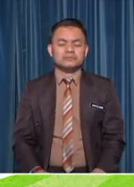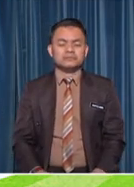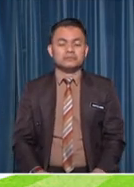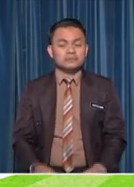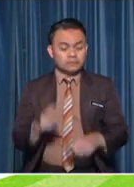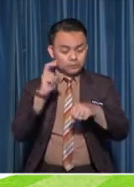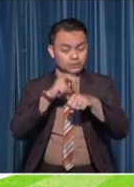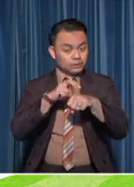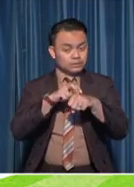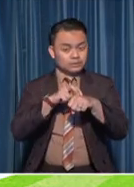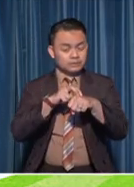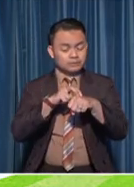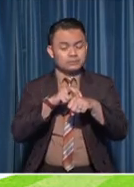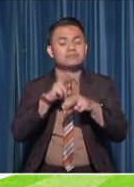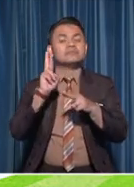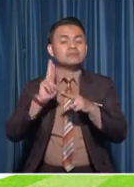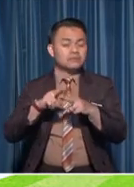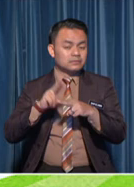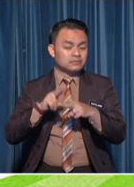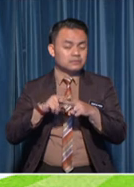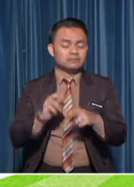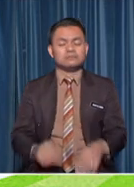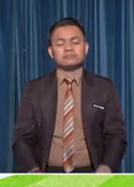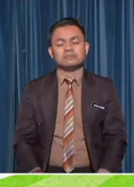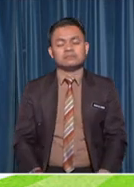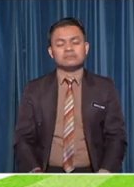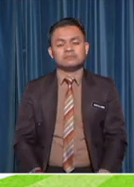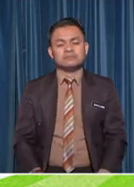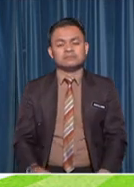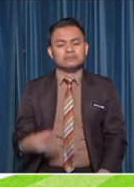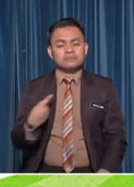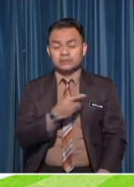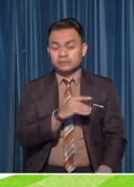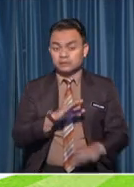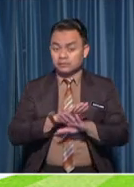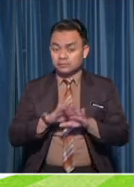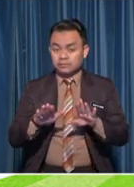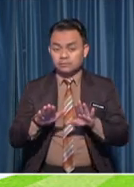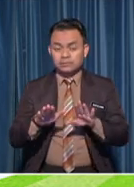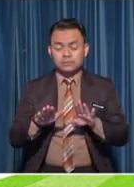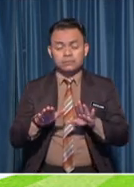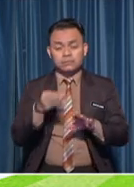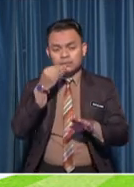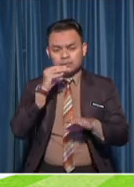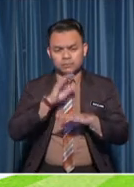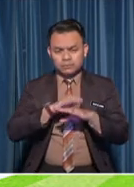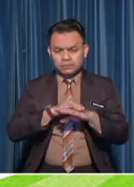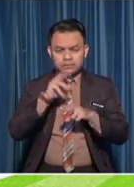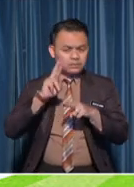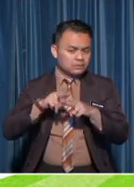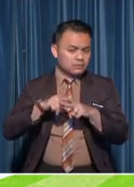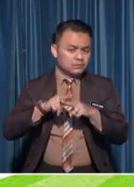Potato chips taste salty. We should not eat too much salty